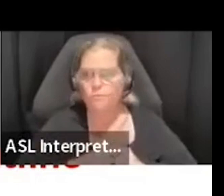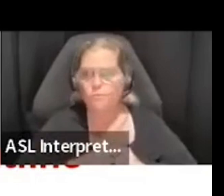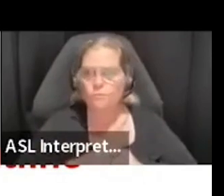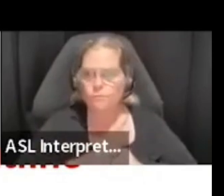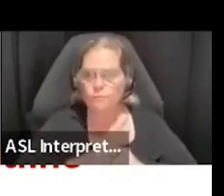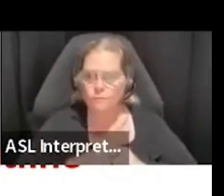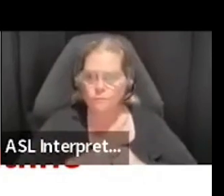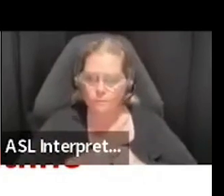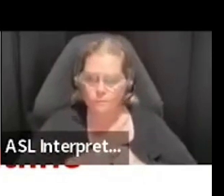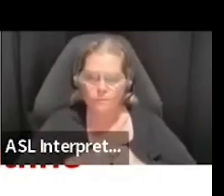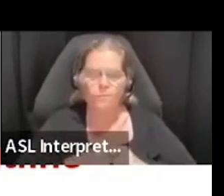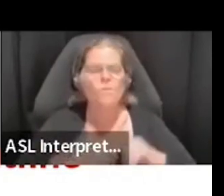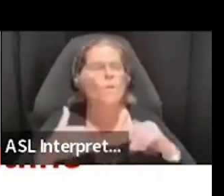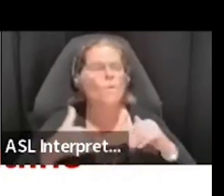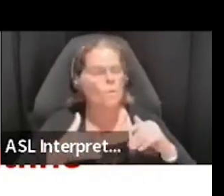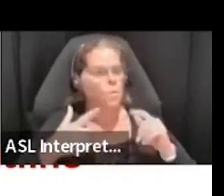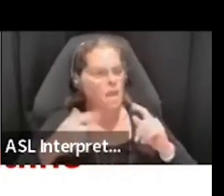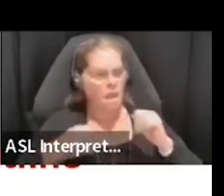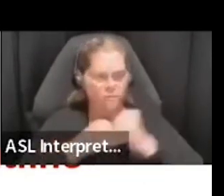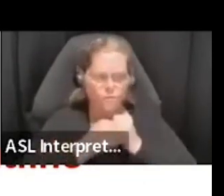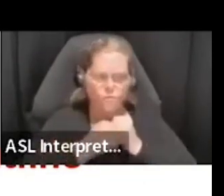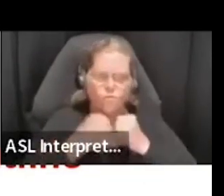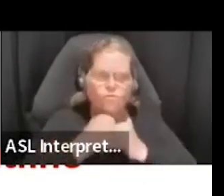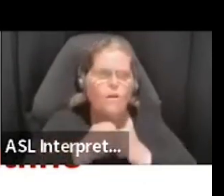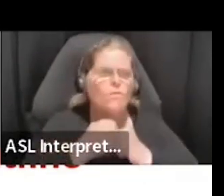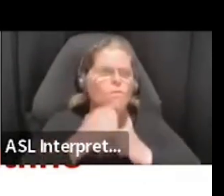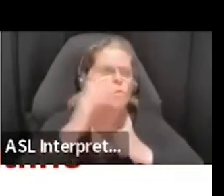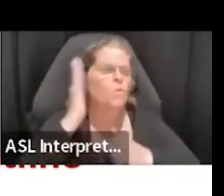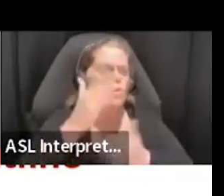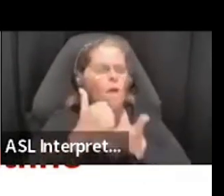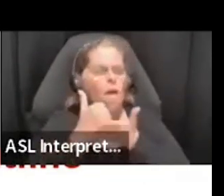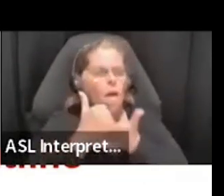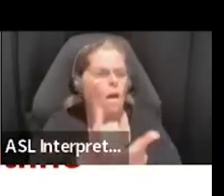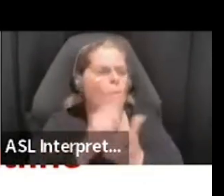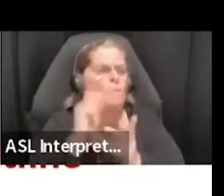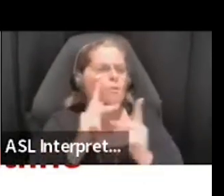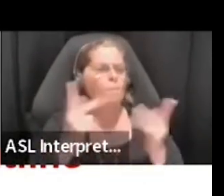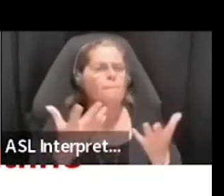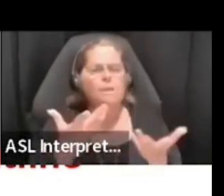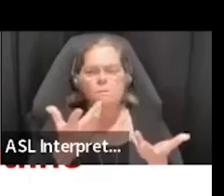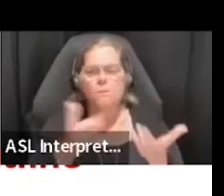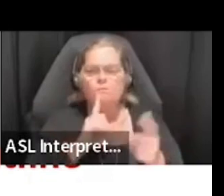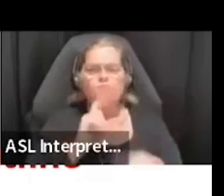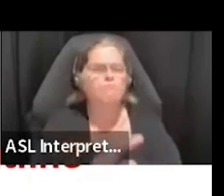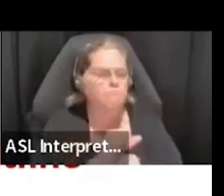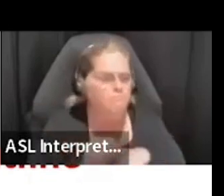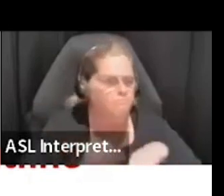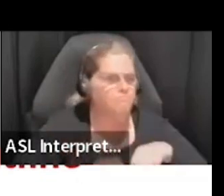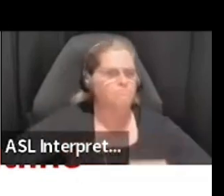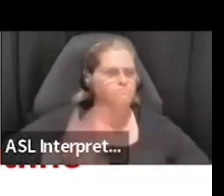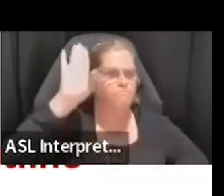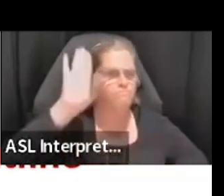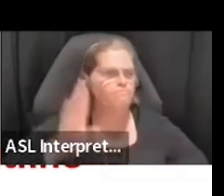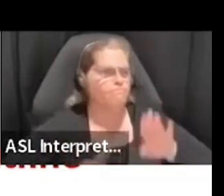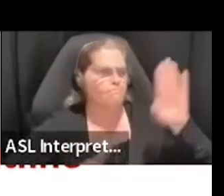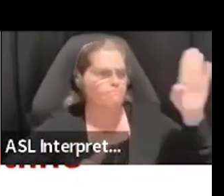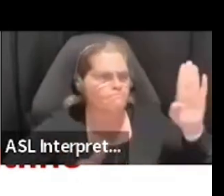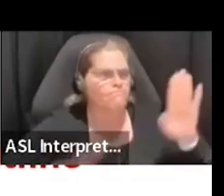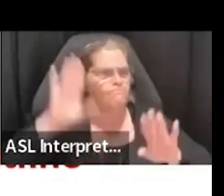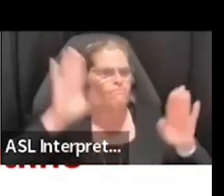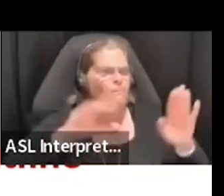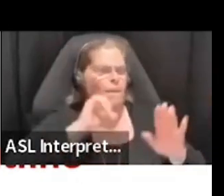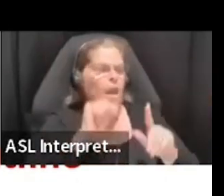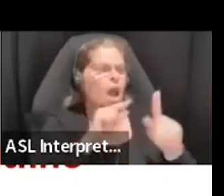We have a structure that I think is going to provide a lot of different opportunities for people to make sure that their voices are heard and they share their ideas. So